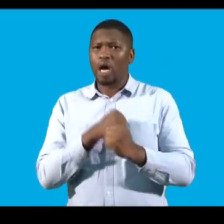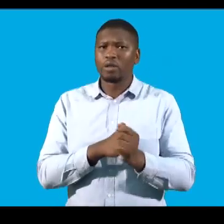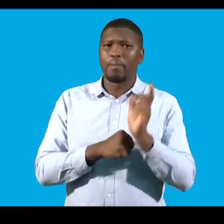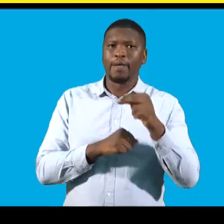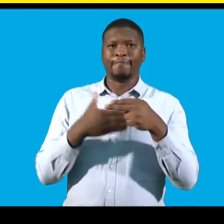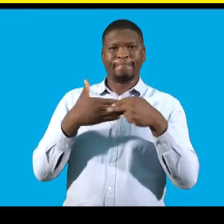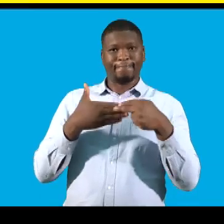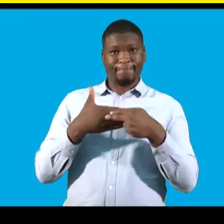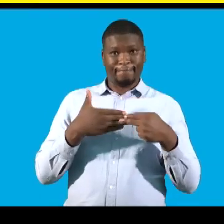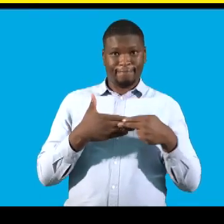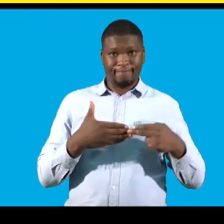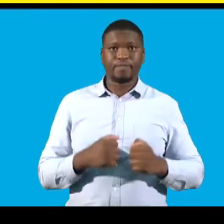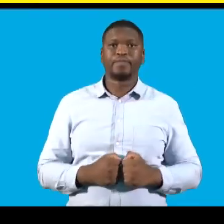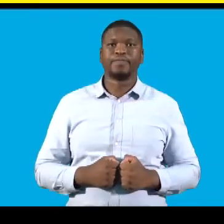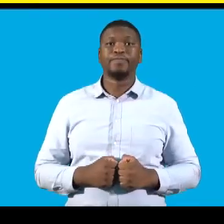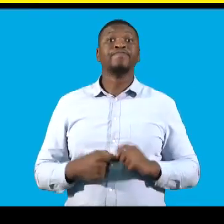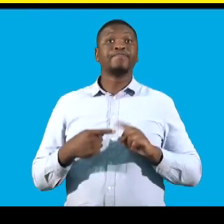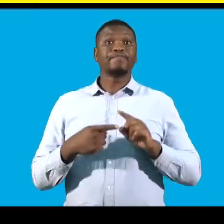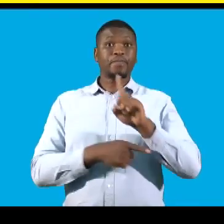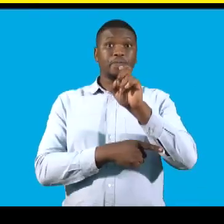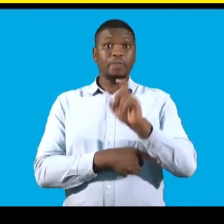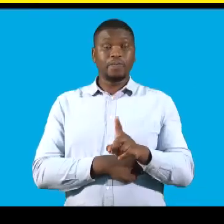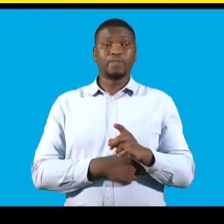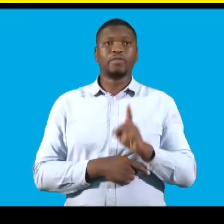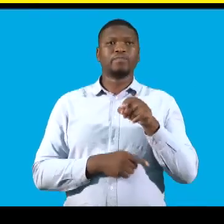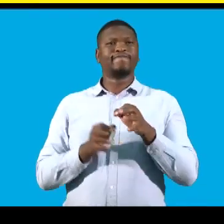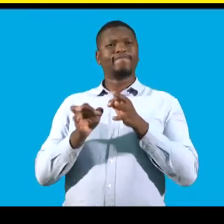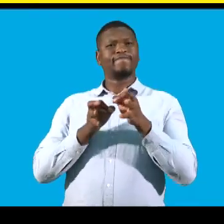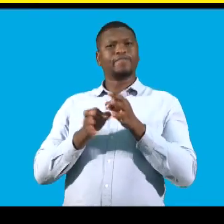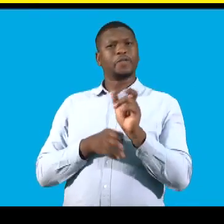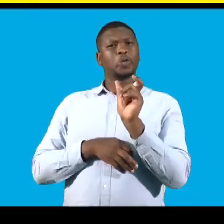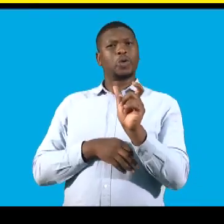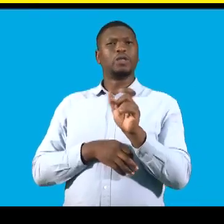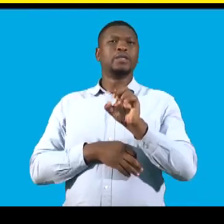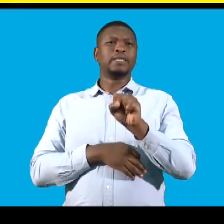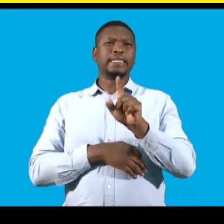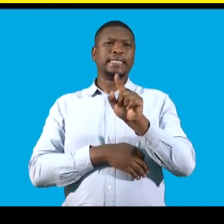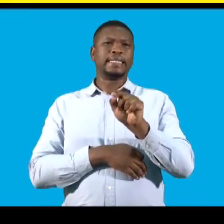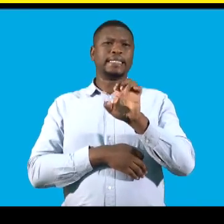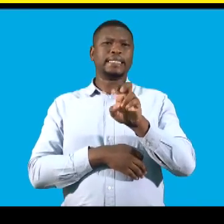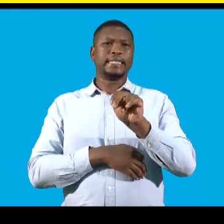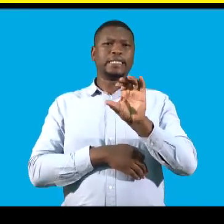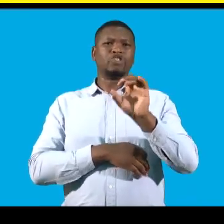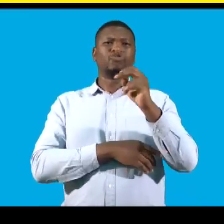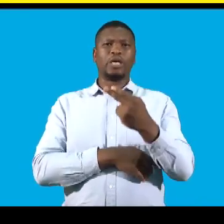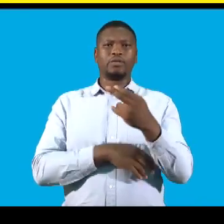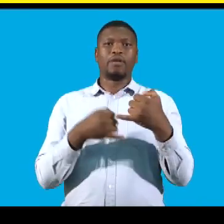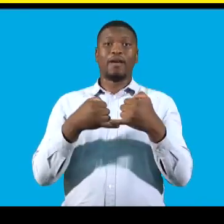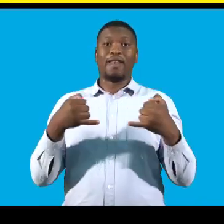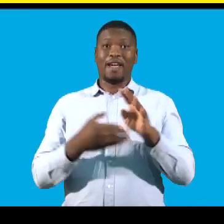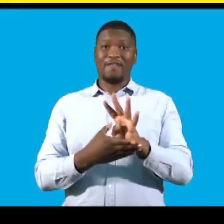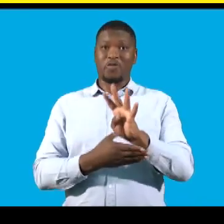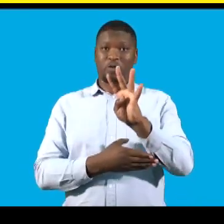it. The first question asks us, explain the use of the word stench in line